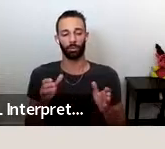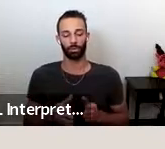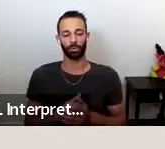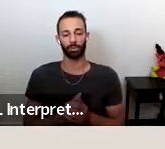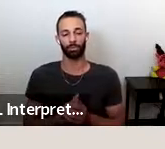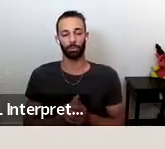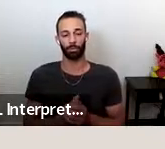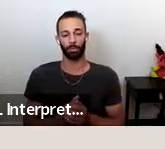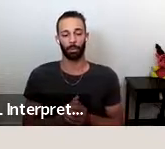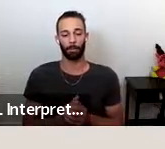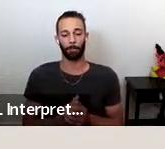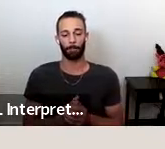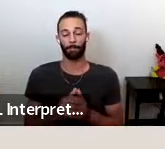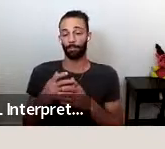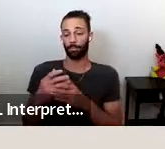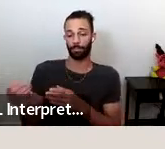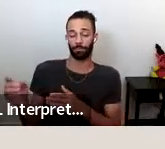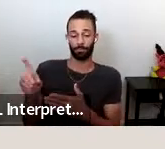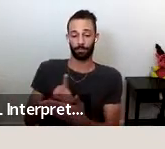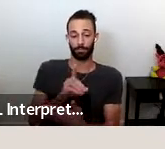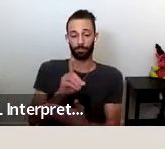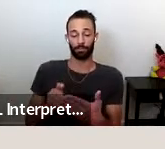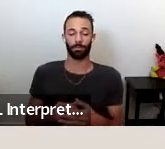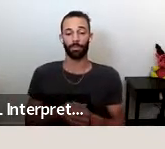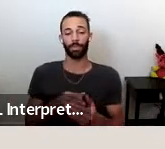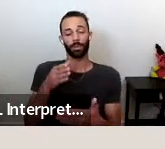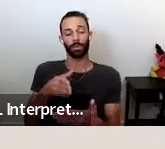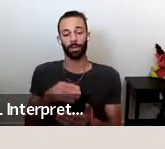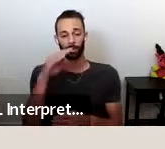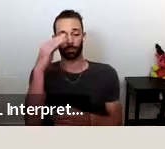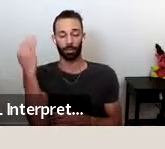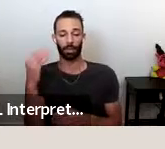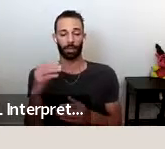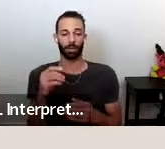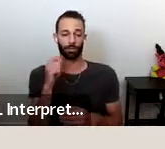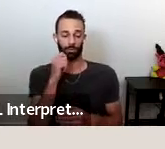Xenophobia, anti-Black racism, and imperialism.